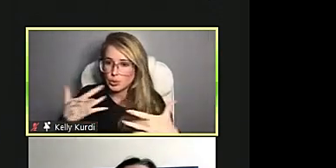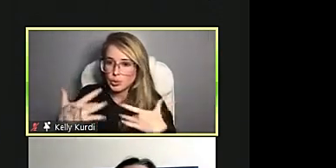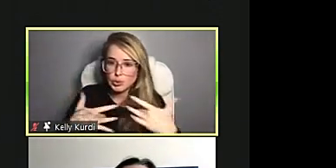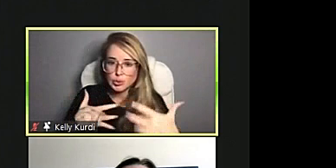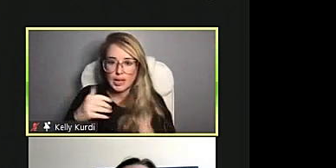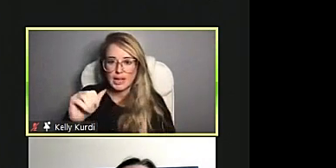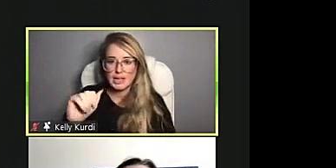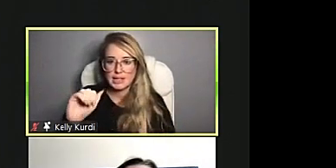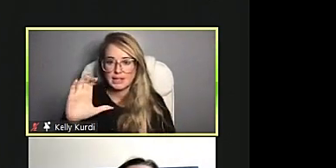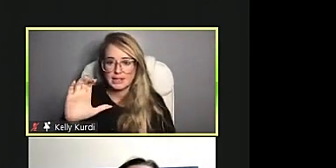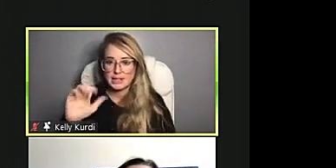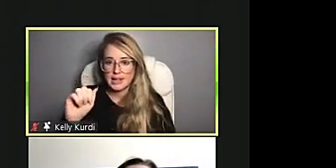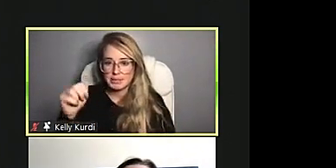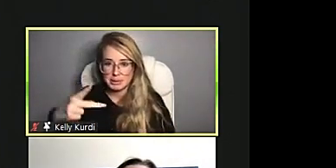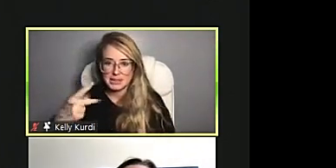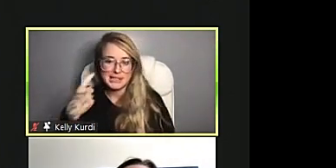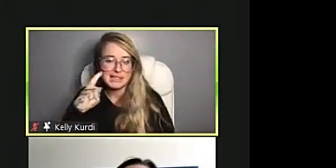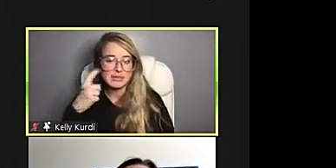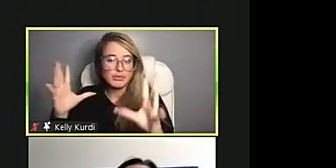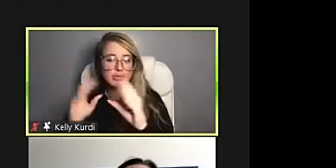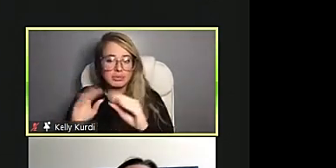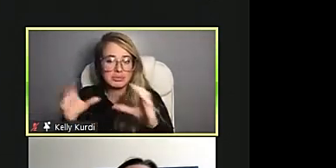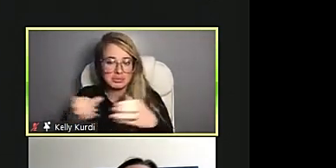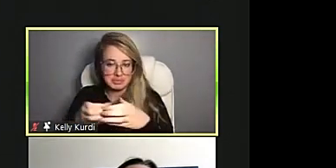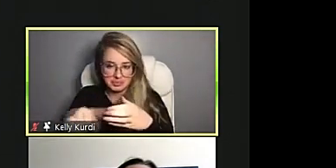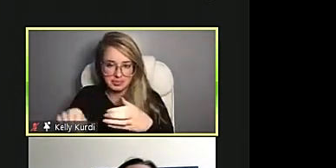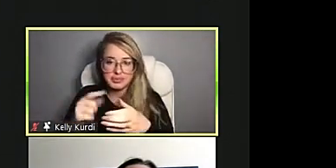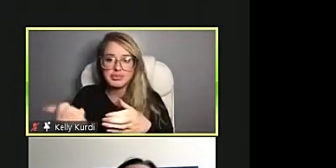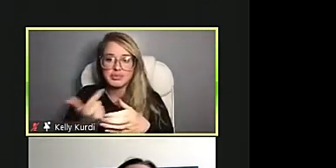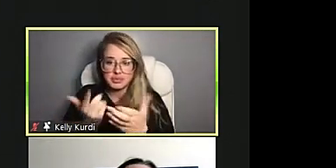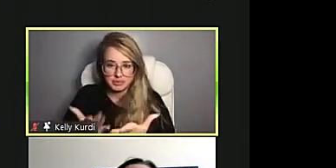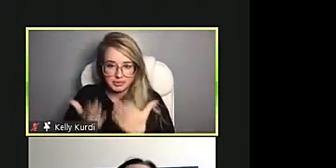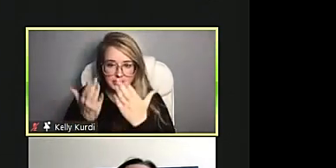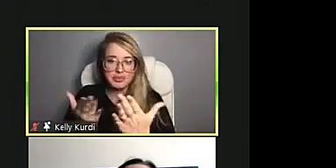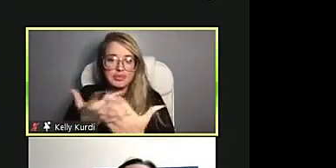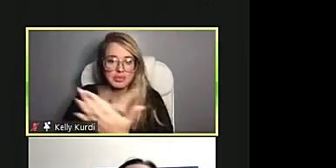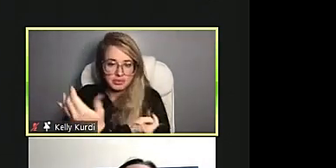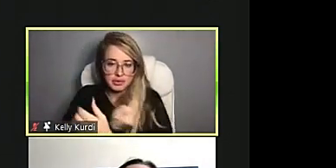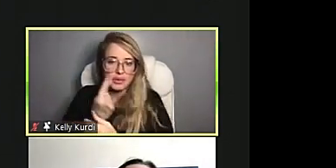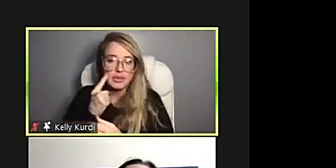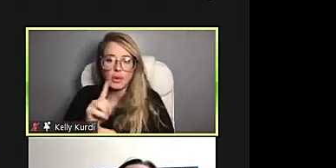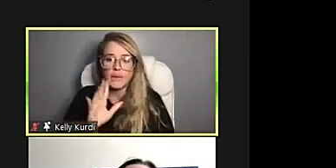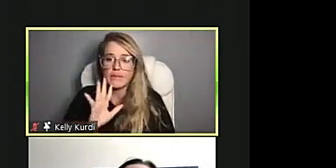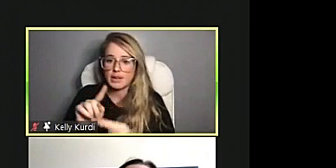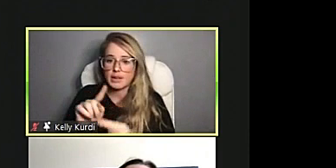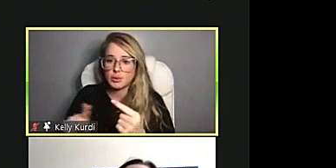met earlier this week and unanimously recommended that vaccine for 5 to 11-year-olds, and the